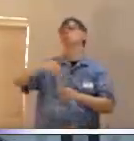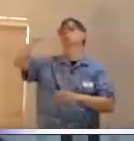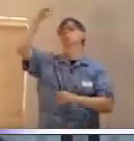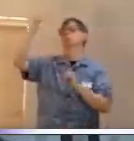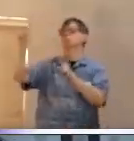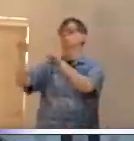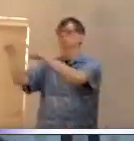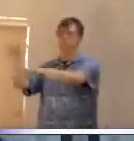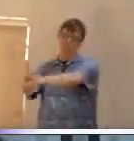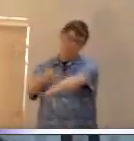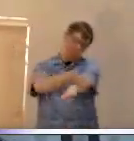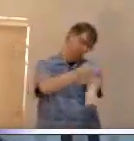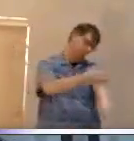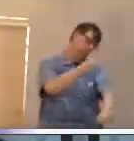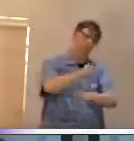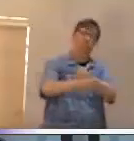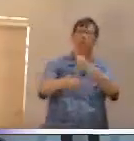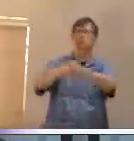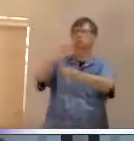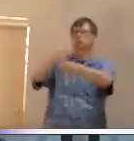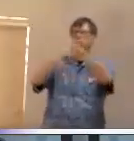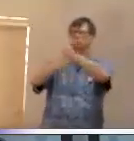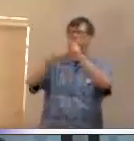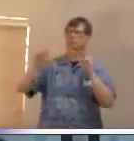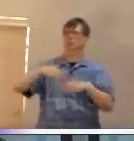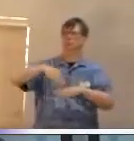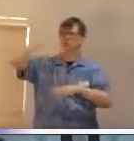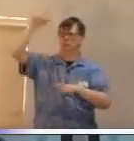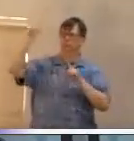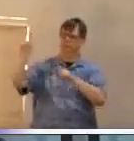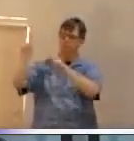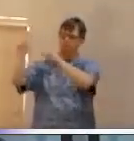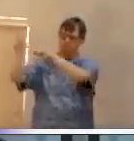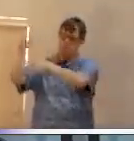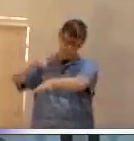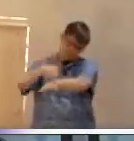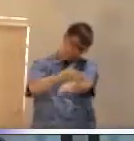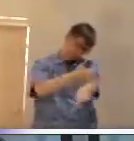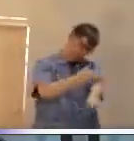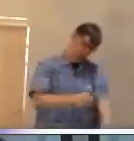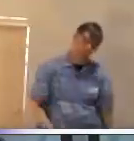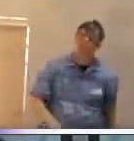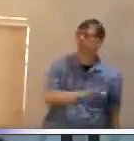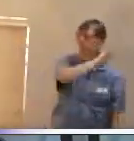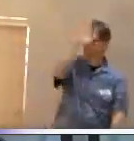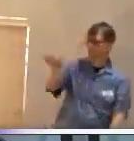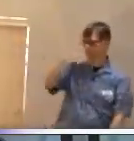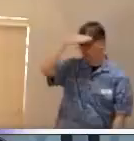vibrational pattern, this building increases its vibrational pattern and it becomes a vortex for all that is seeking the